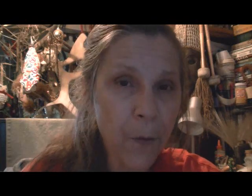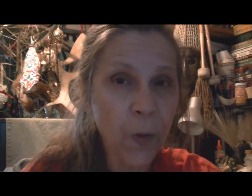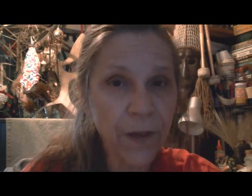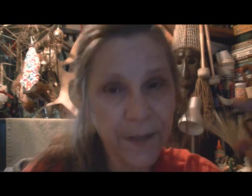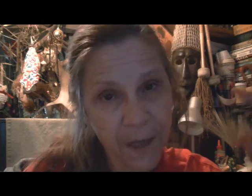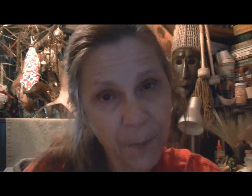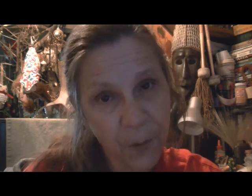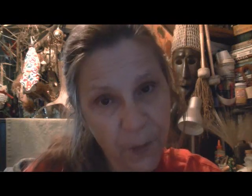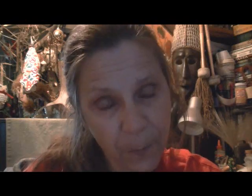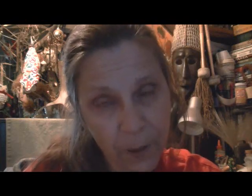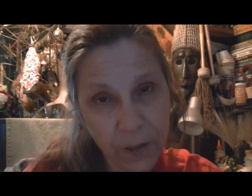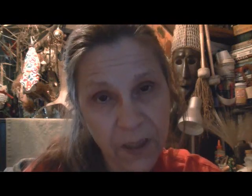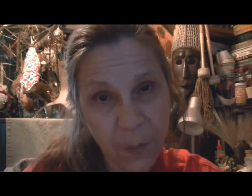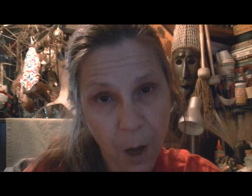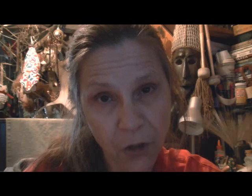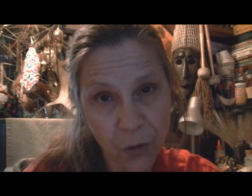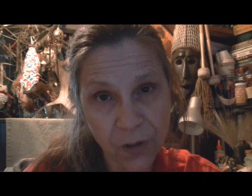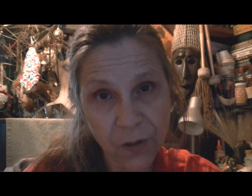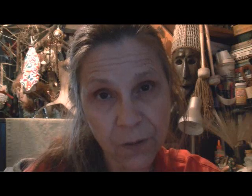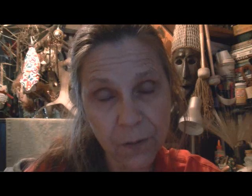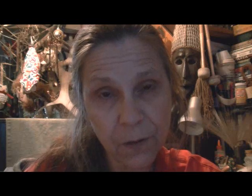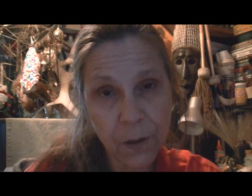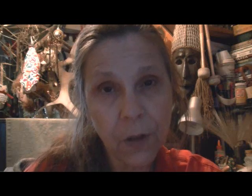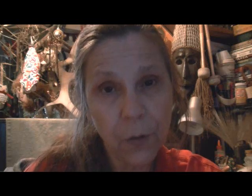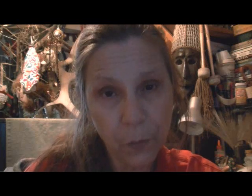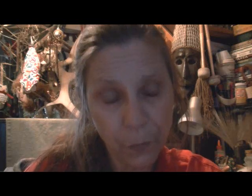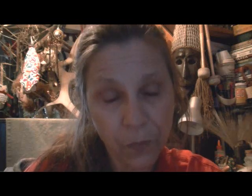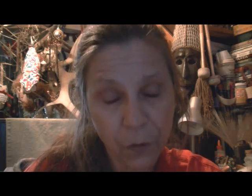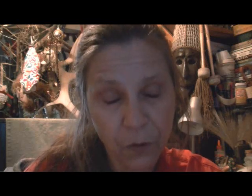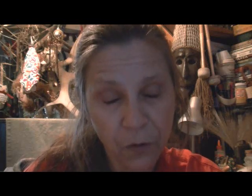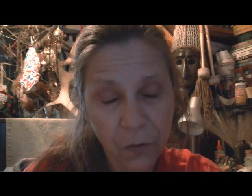And then when they did put people in these modules,